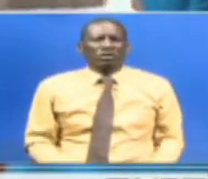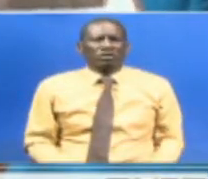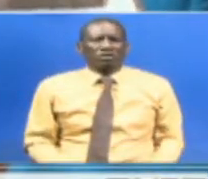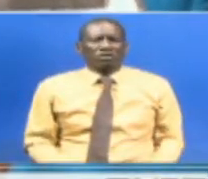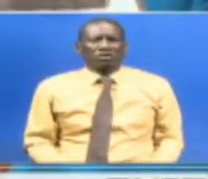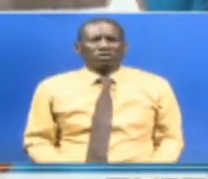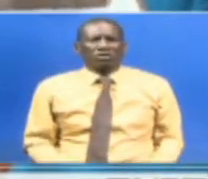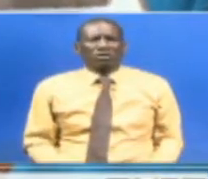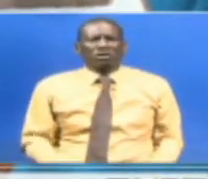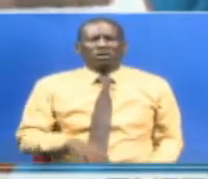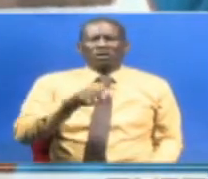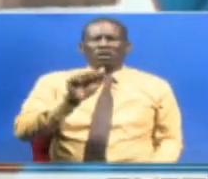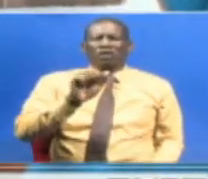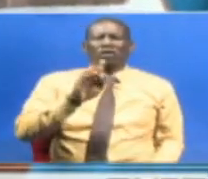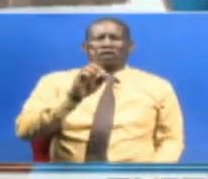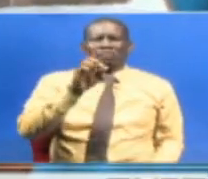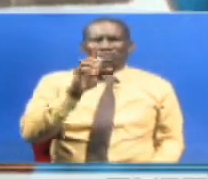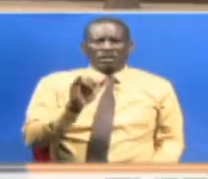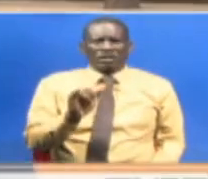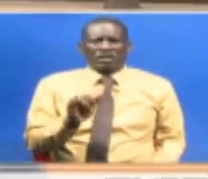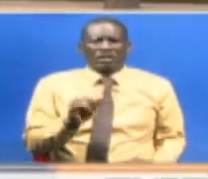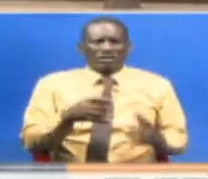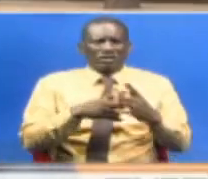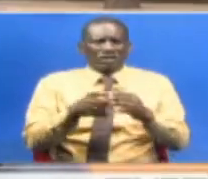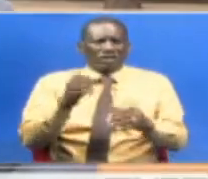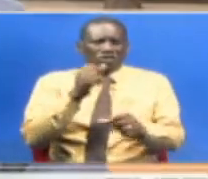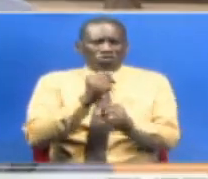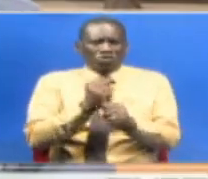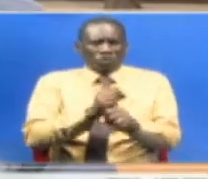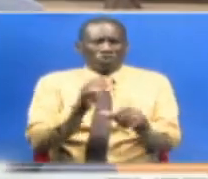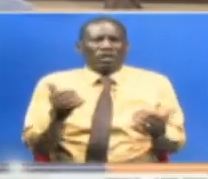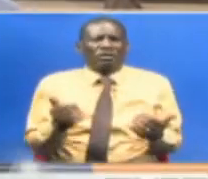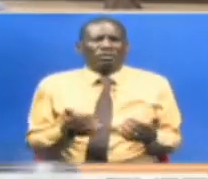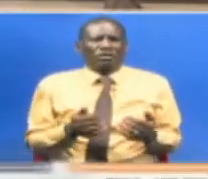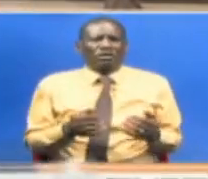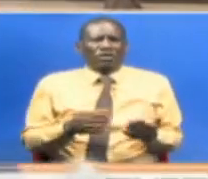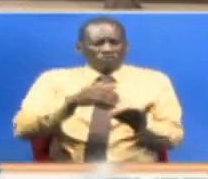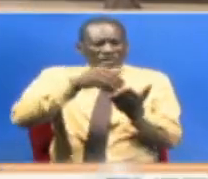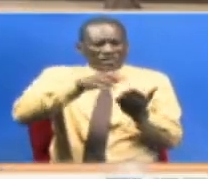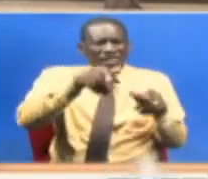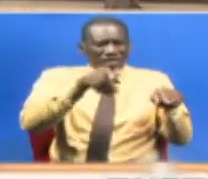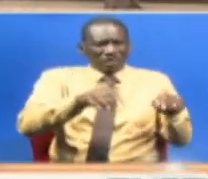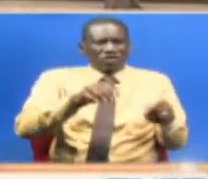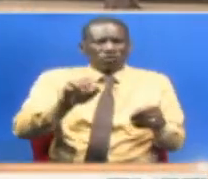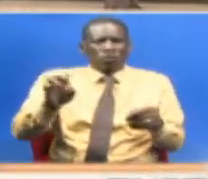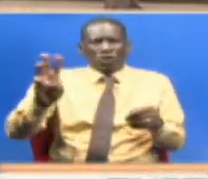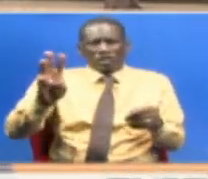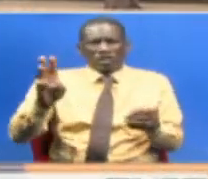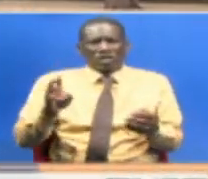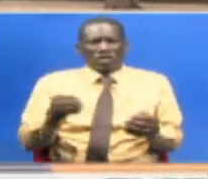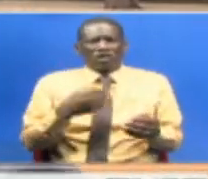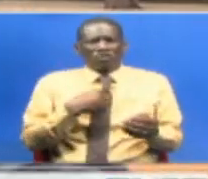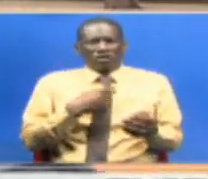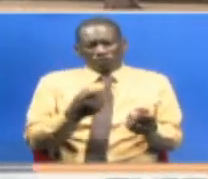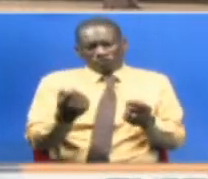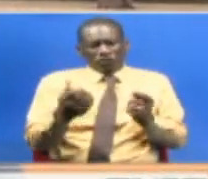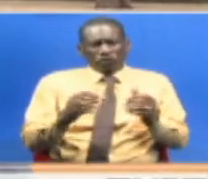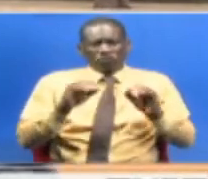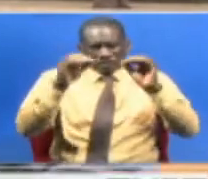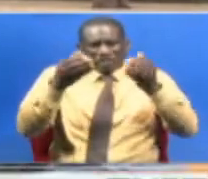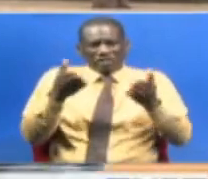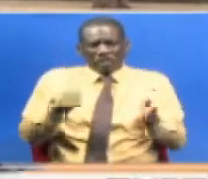Bilal Abdi reflects on his own journey. I'm positive about Wajir. Kwa vile kulikuwa na uchache wa walimu huko hapa